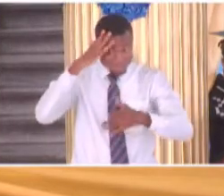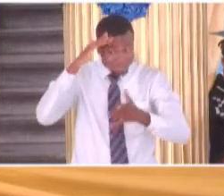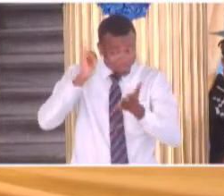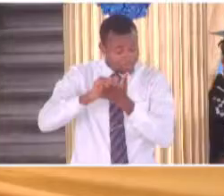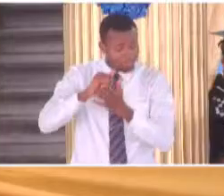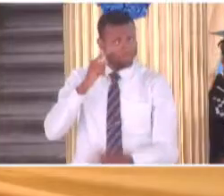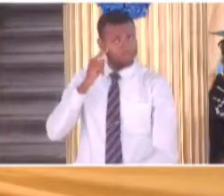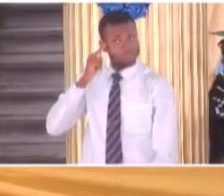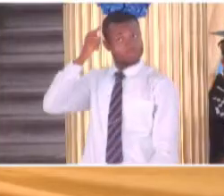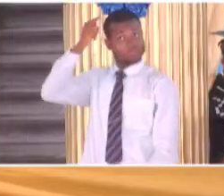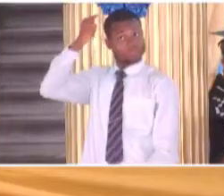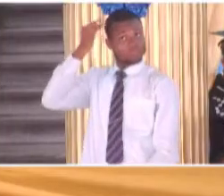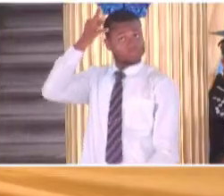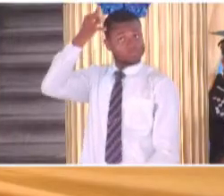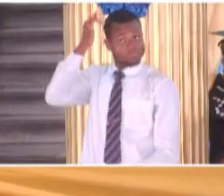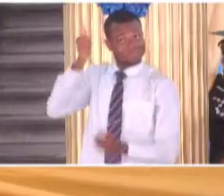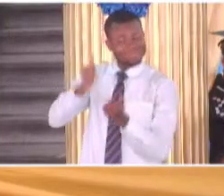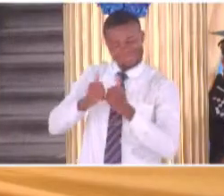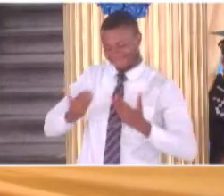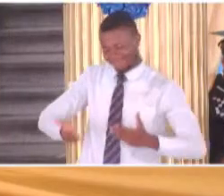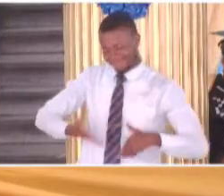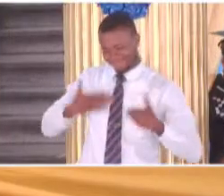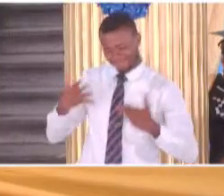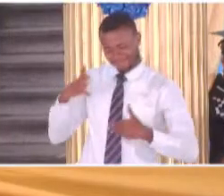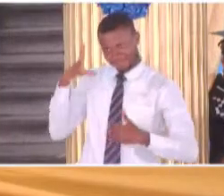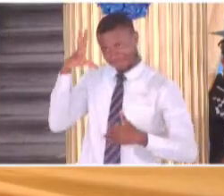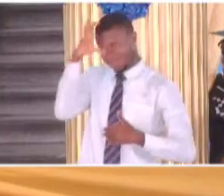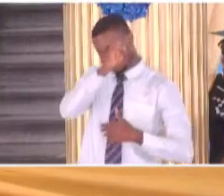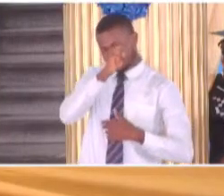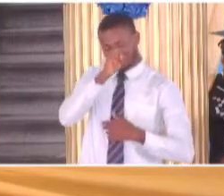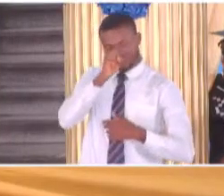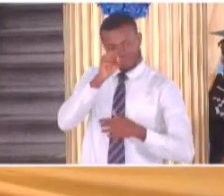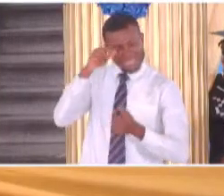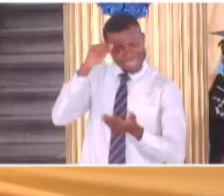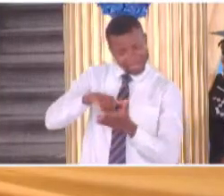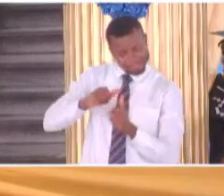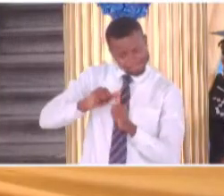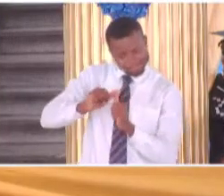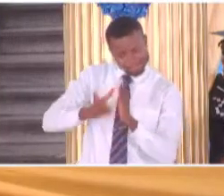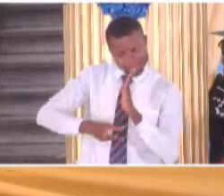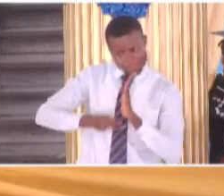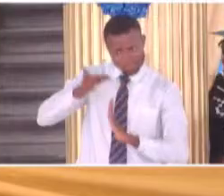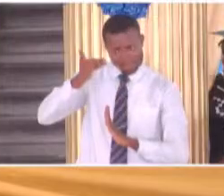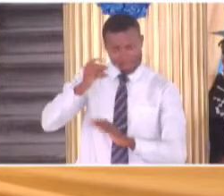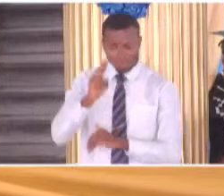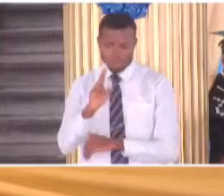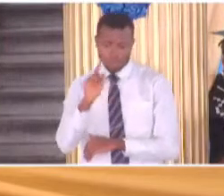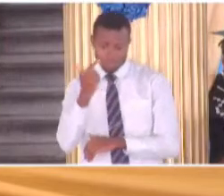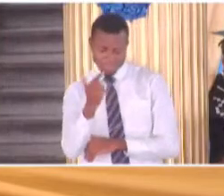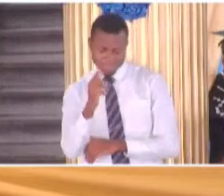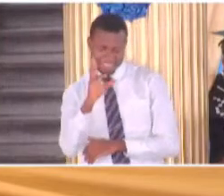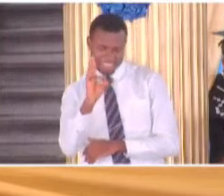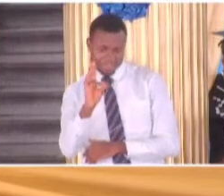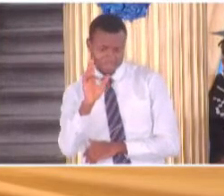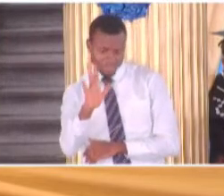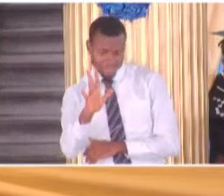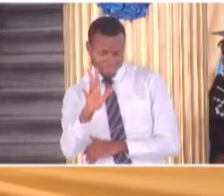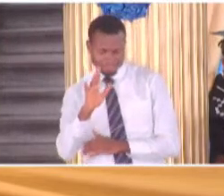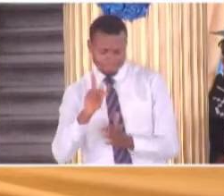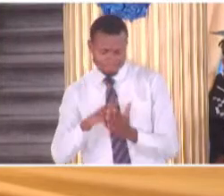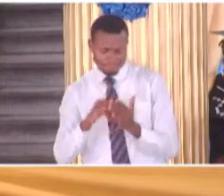with excitement and anticipation. The ongoing development of the UG at 75 Legacy